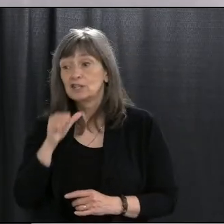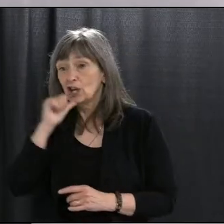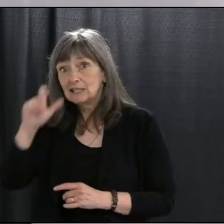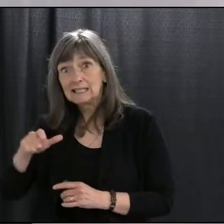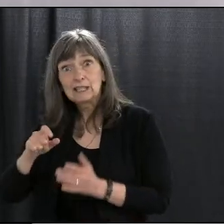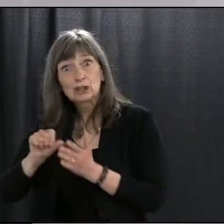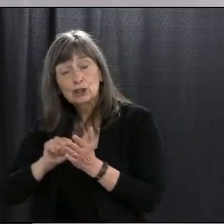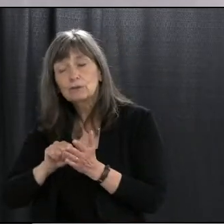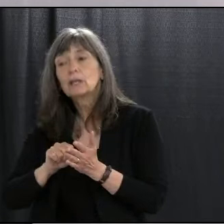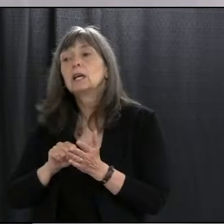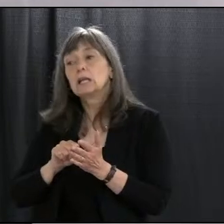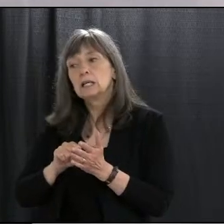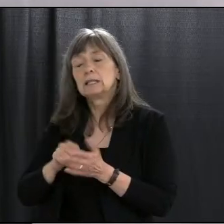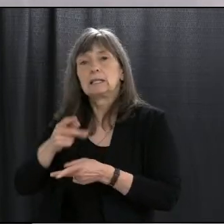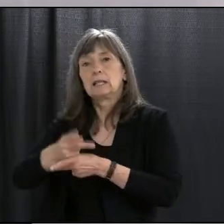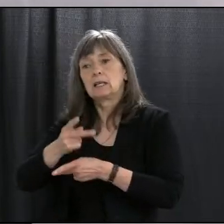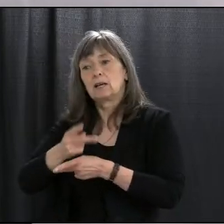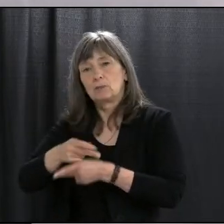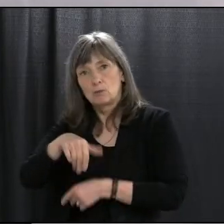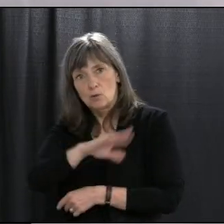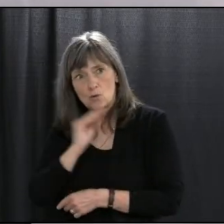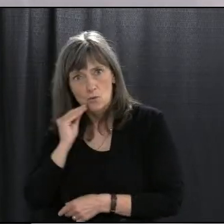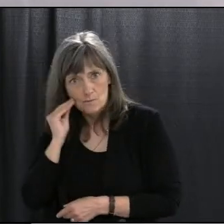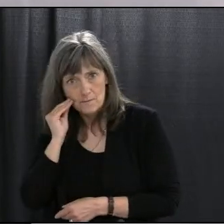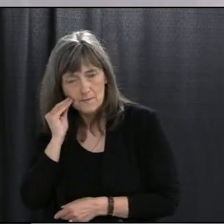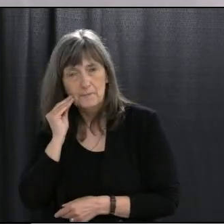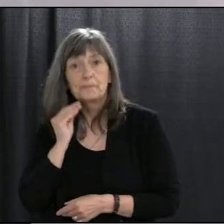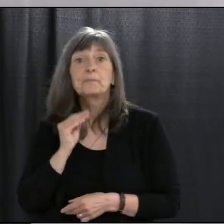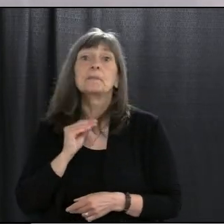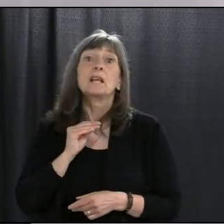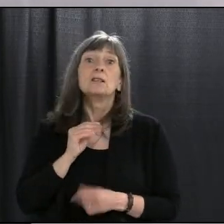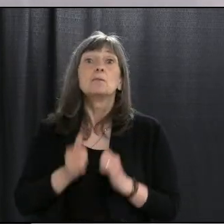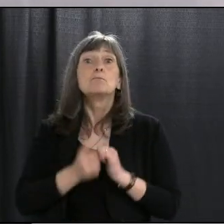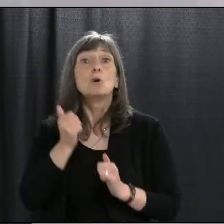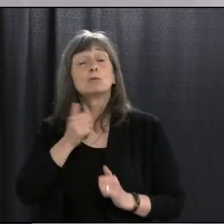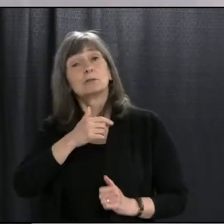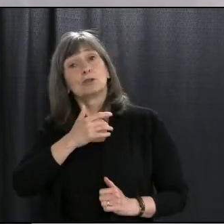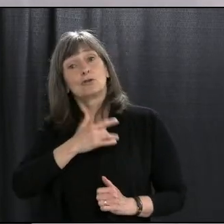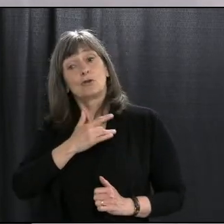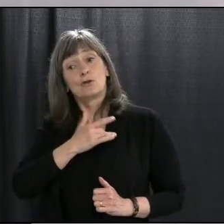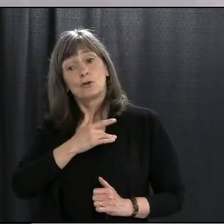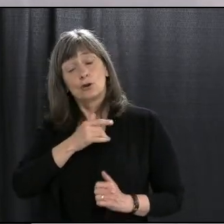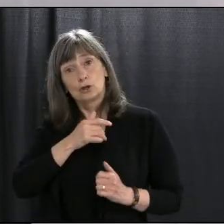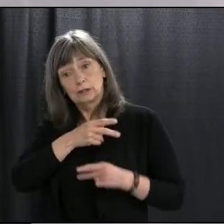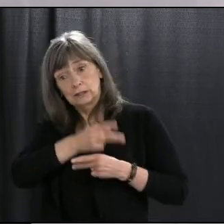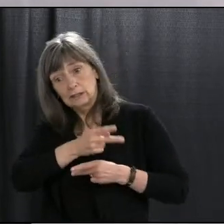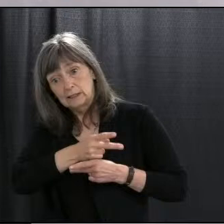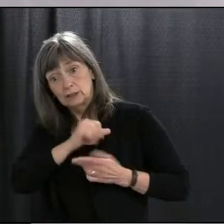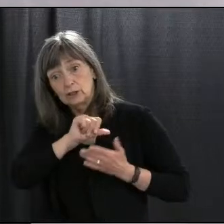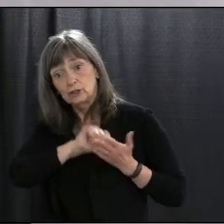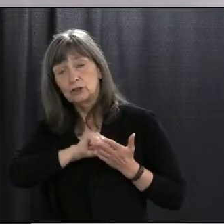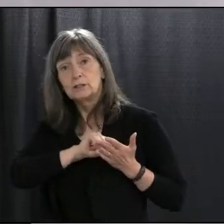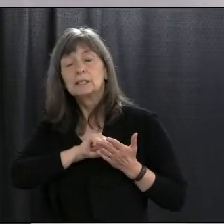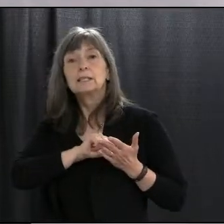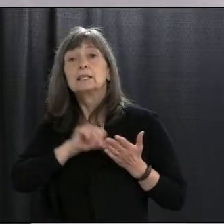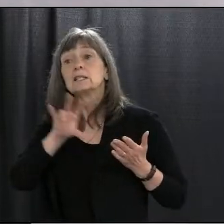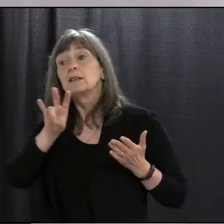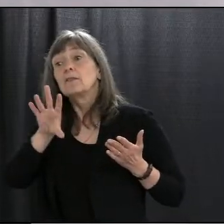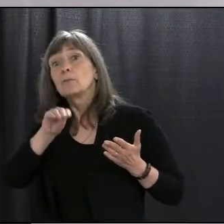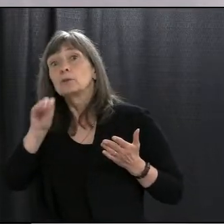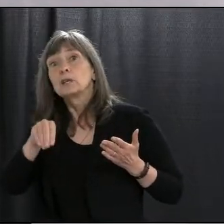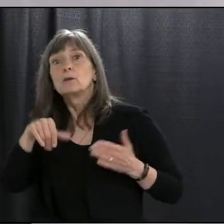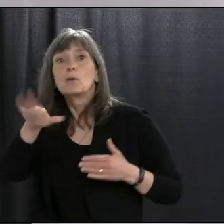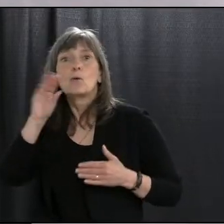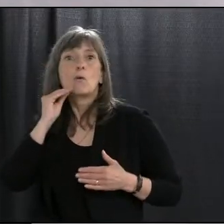it amounts to 25% of the people who come in for the cardiac cath get kept in the hospital for surgery, and 75% can go home